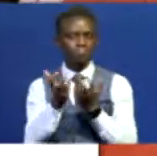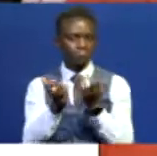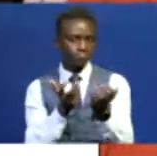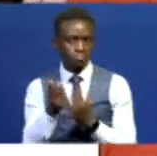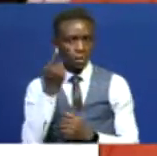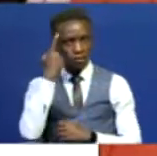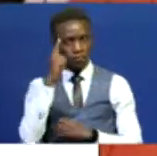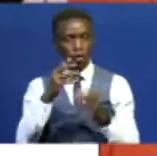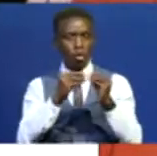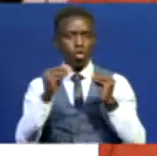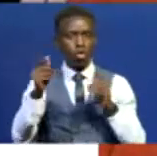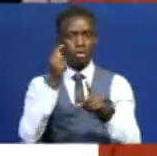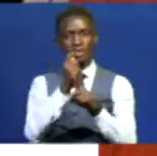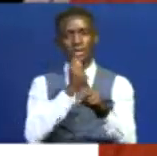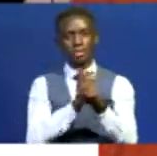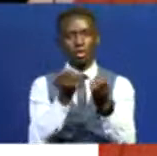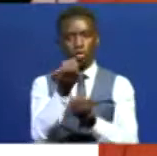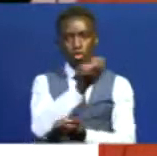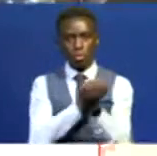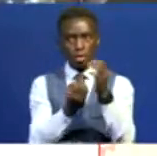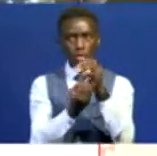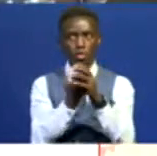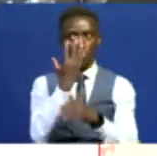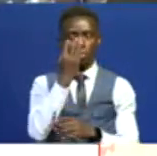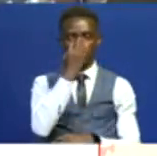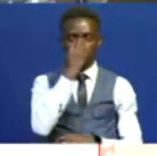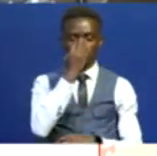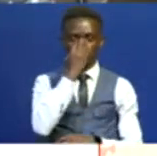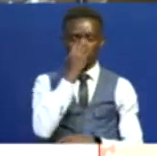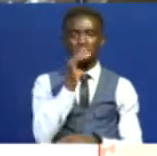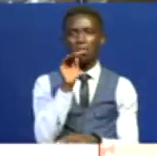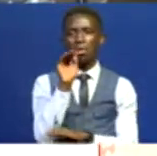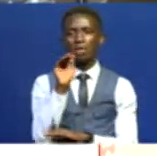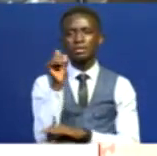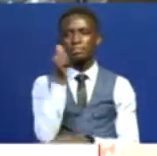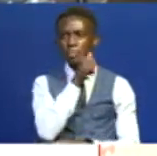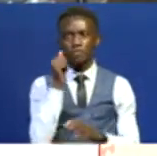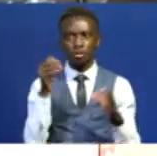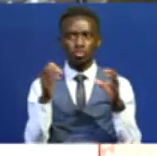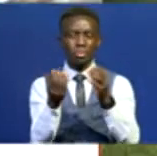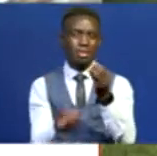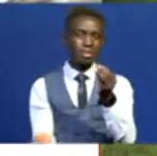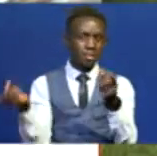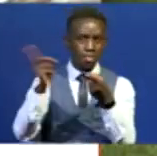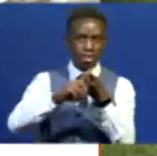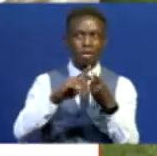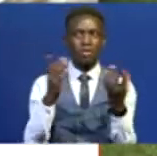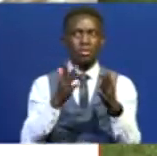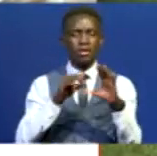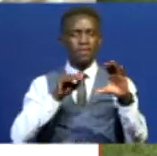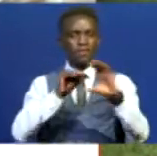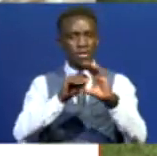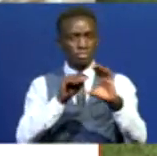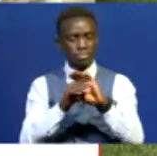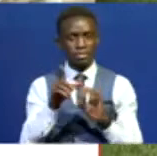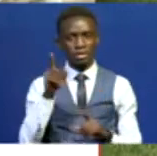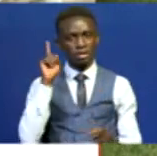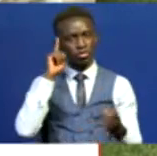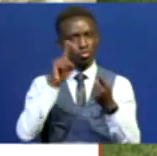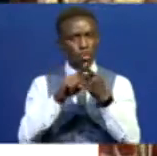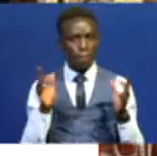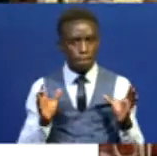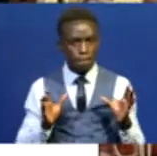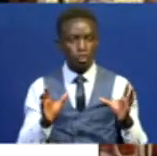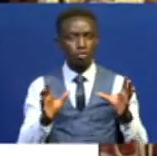Growth, President William Ruto asked private sector players to increase investment in the agri-value chain to boost the sector and promote